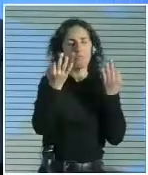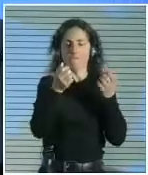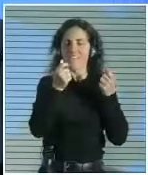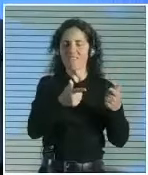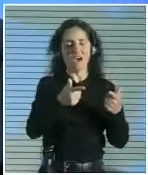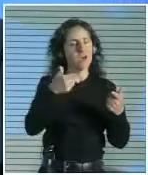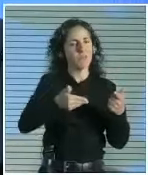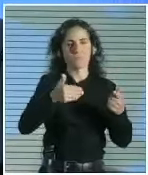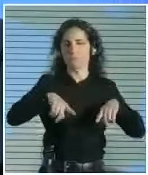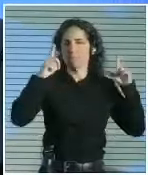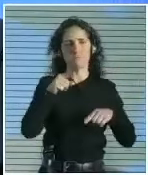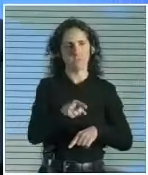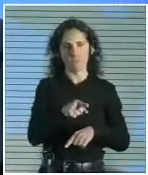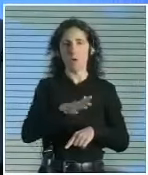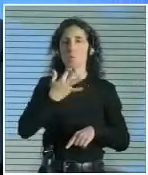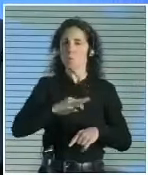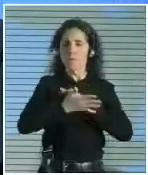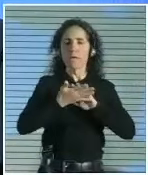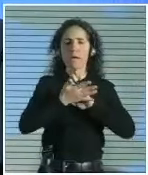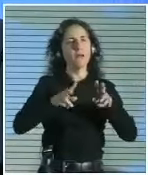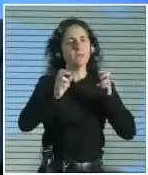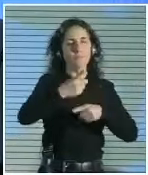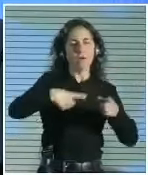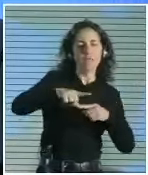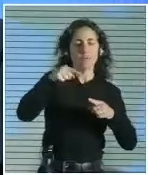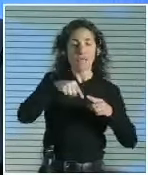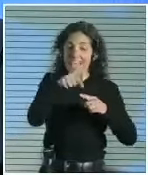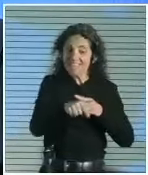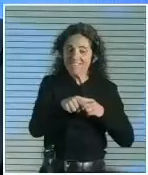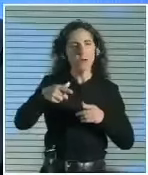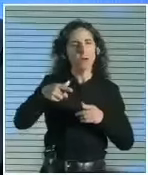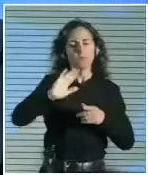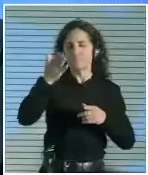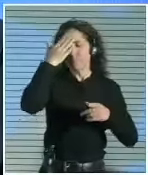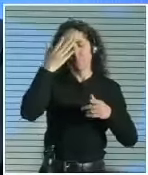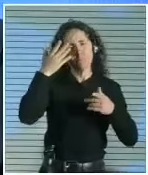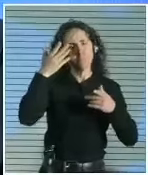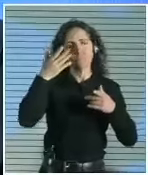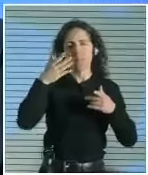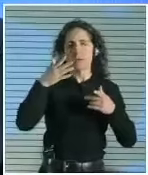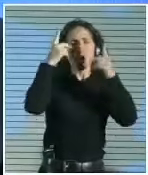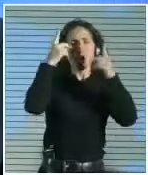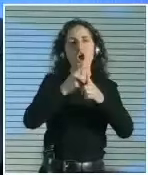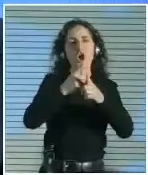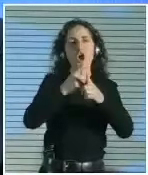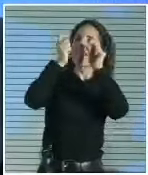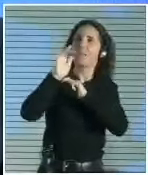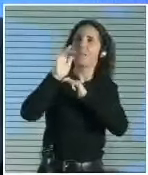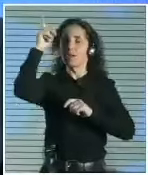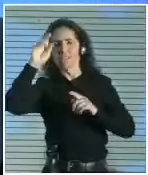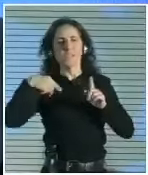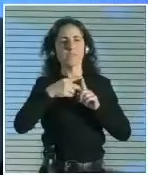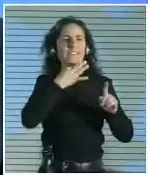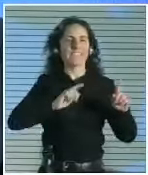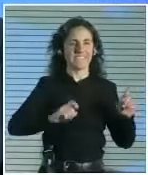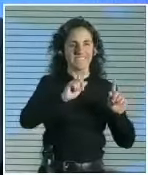our fight to tackle climate, pollution, and nature crises, but also the social